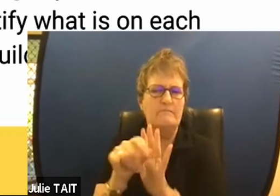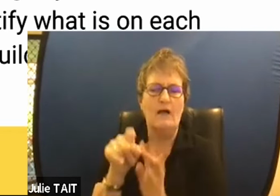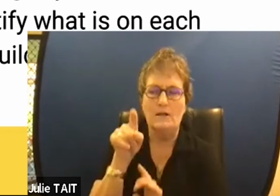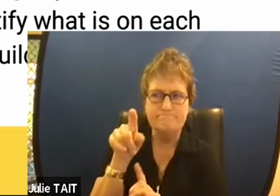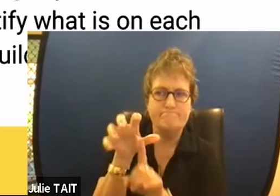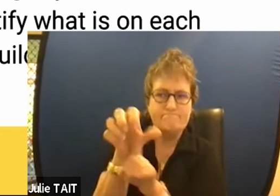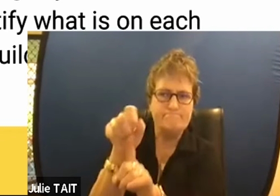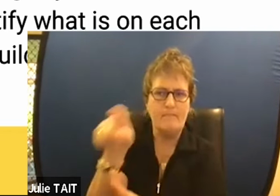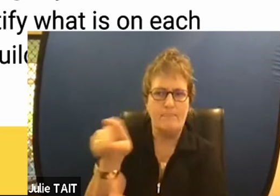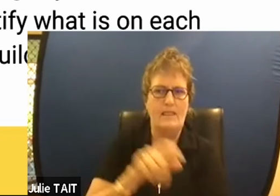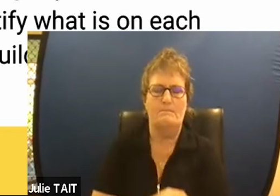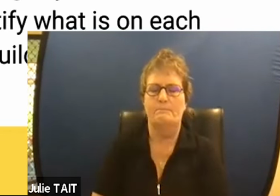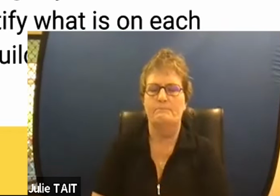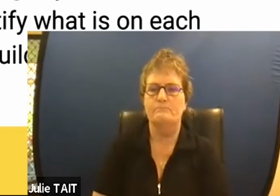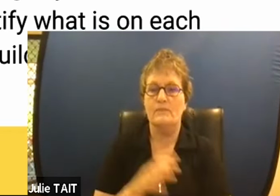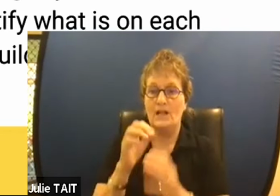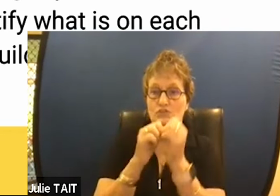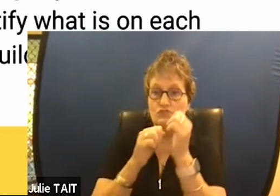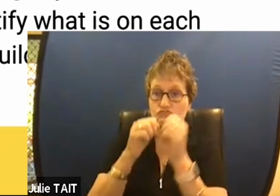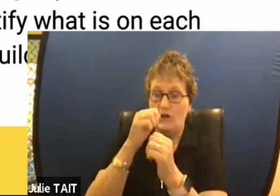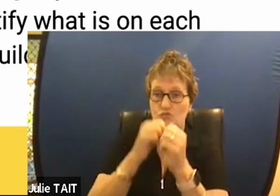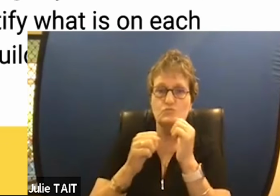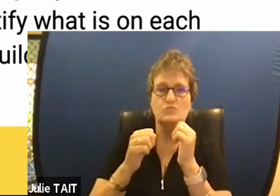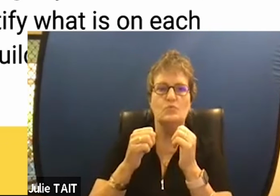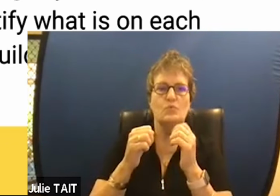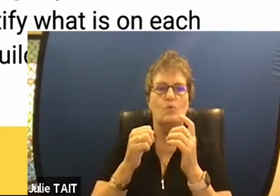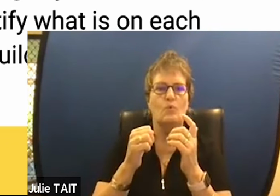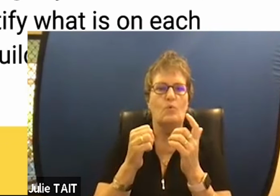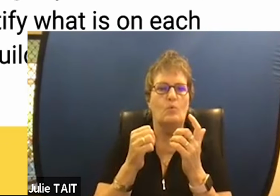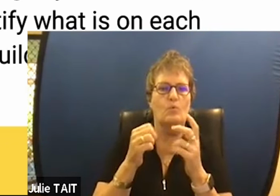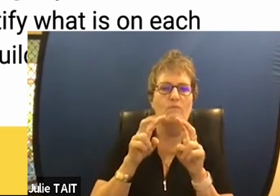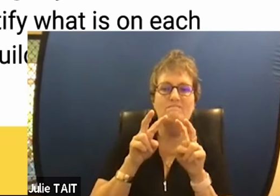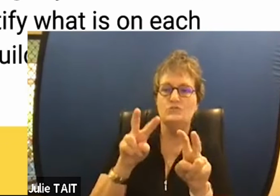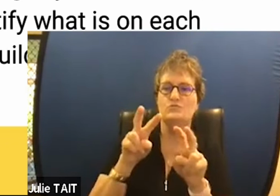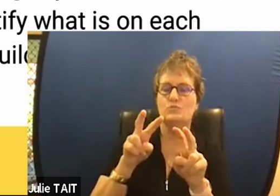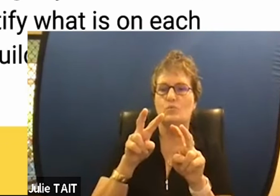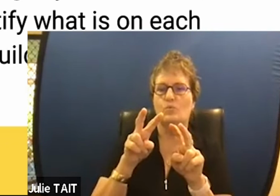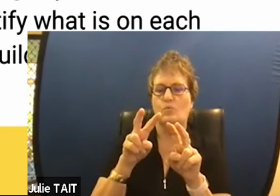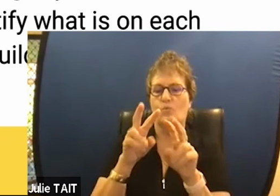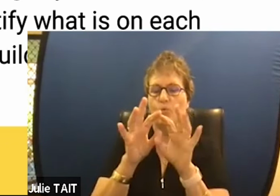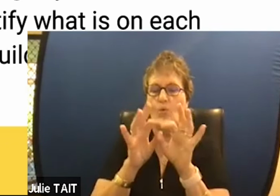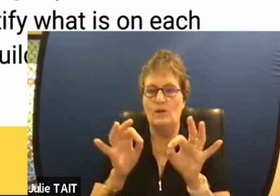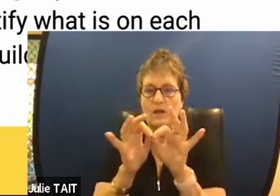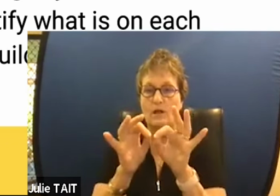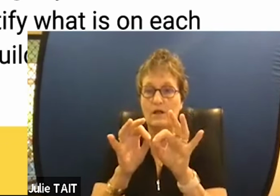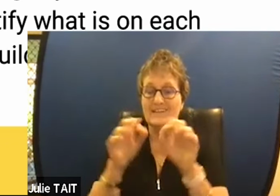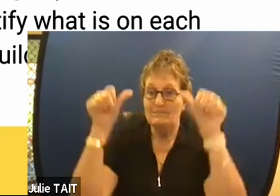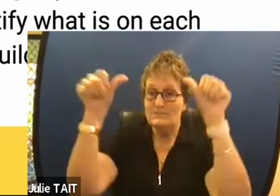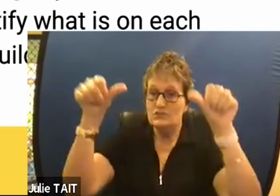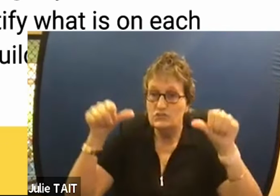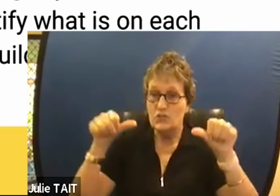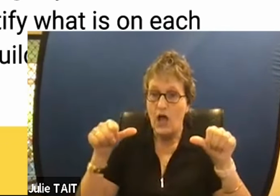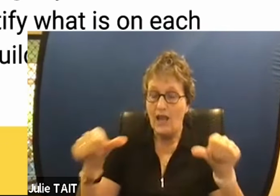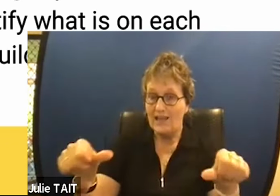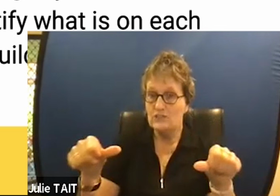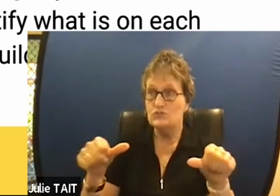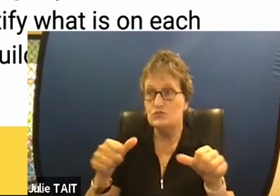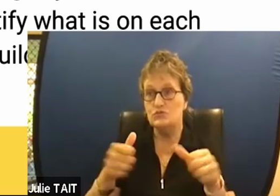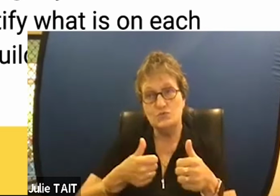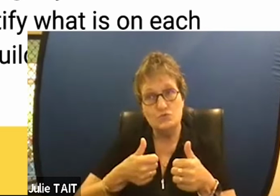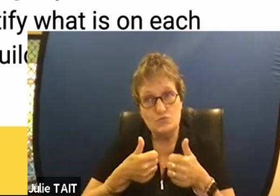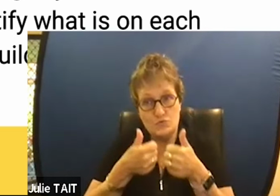Our structure and visual organisation. There's some new signage and wayfinding signage here on campus, which is doing quite a